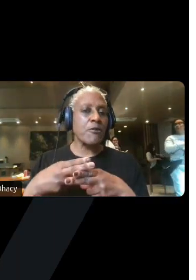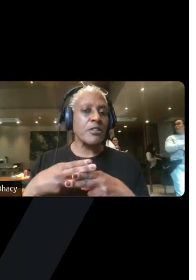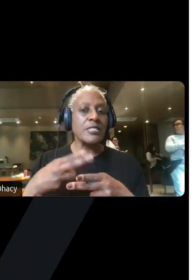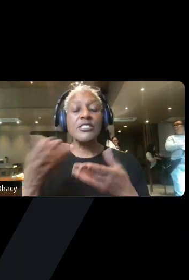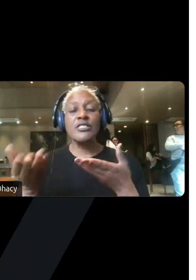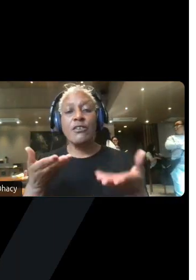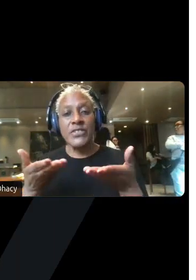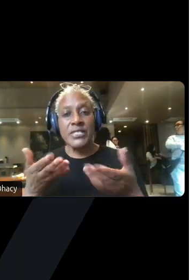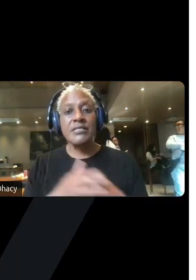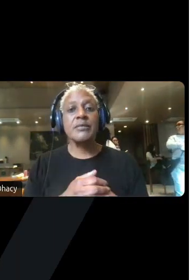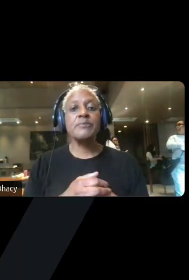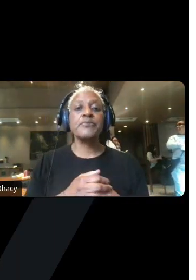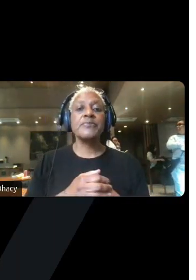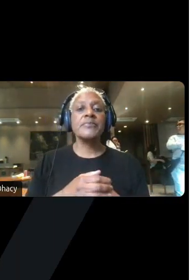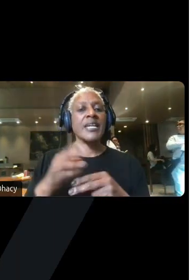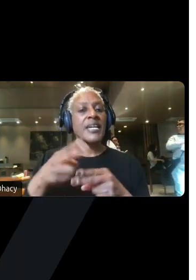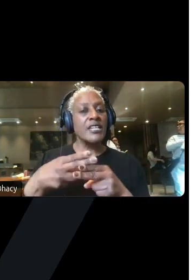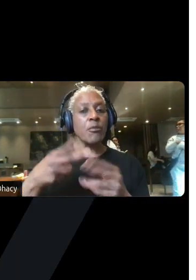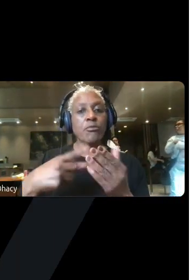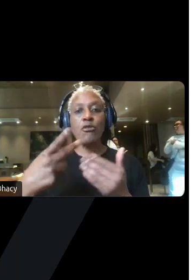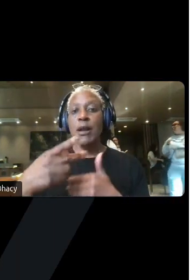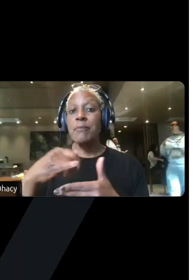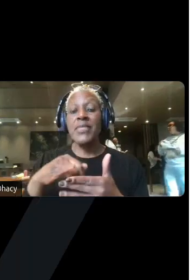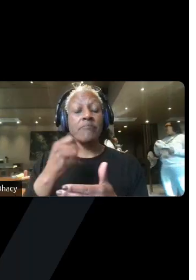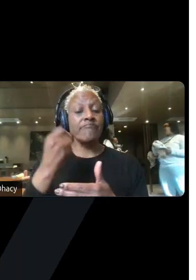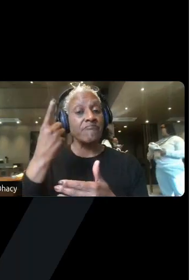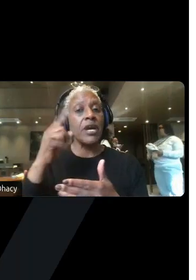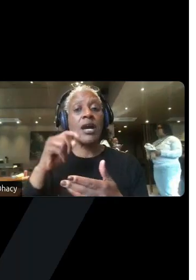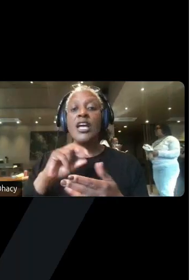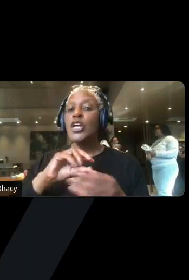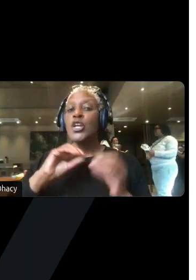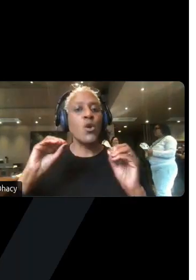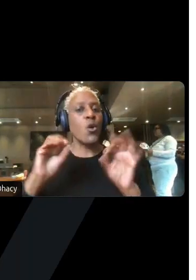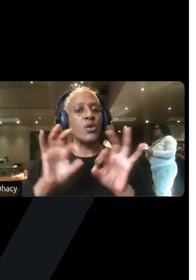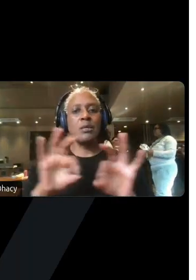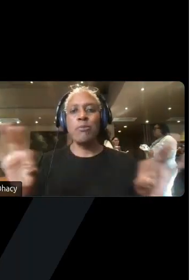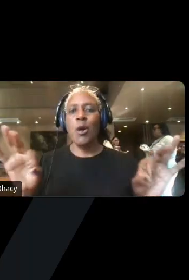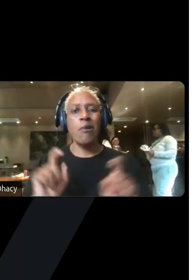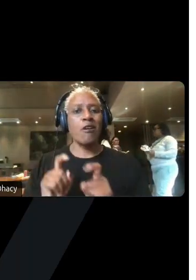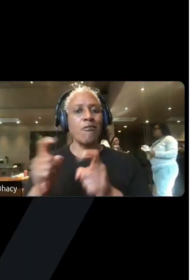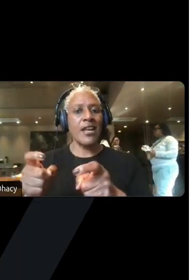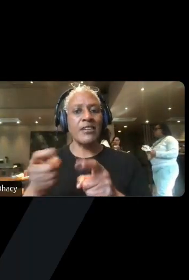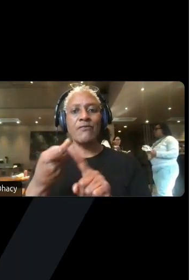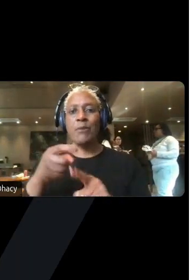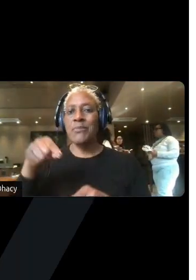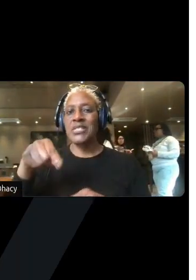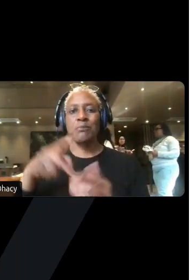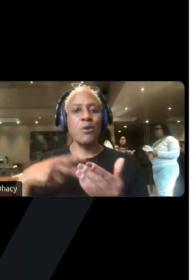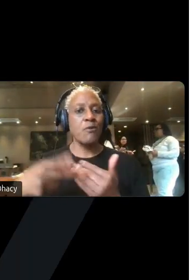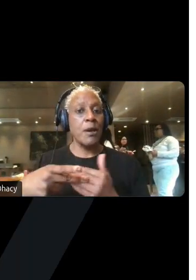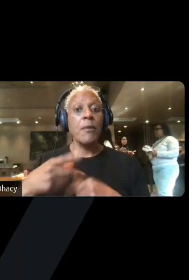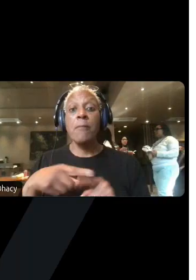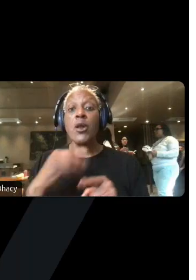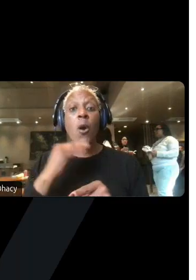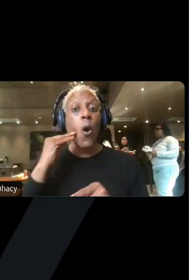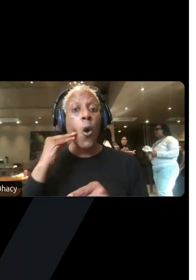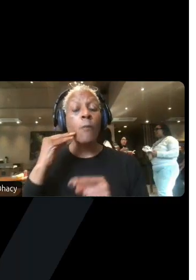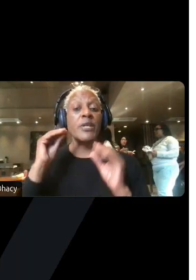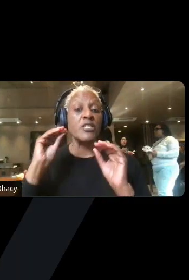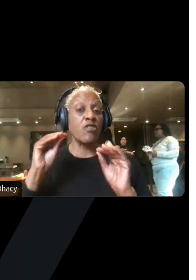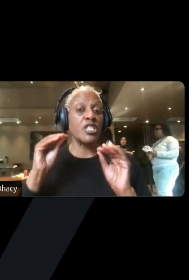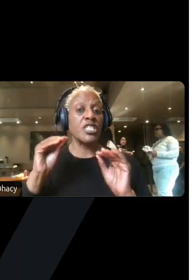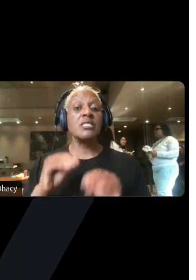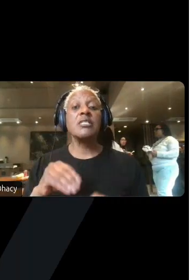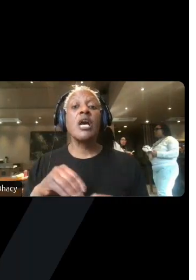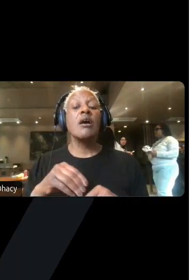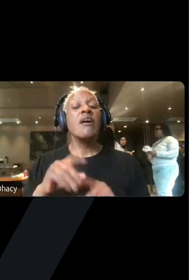an interim program. It is a non-diploma granting program. Home instruction provides academic services to limit the